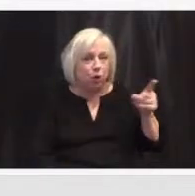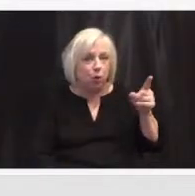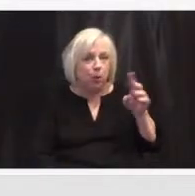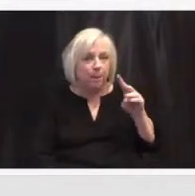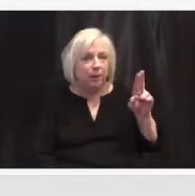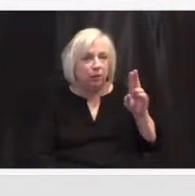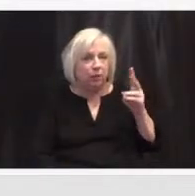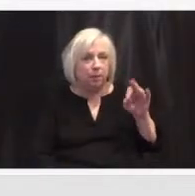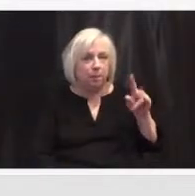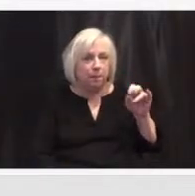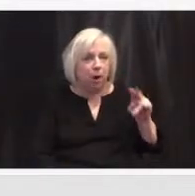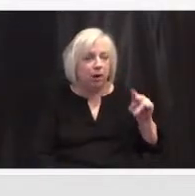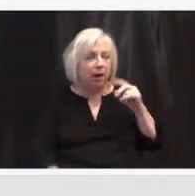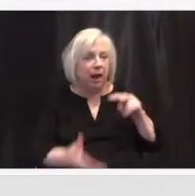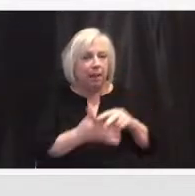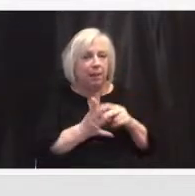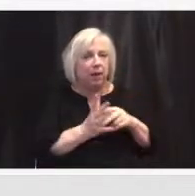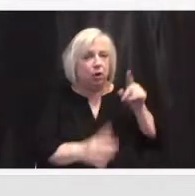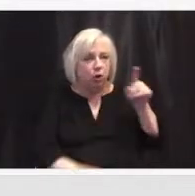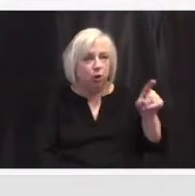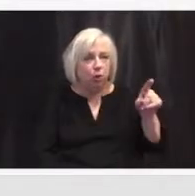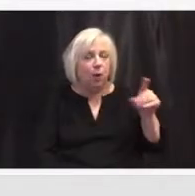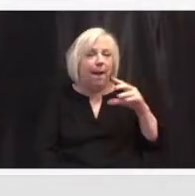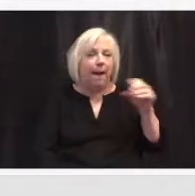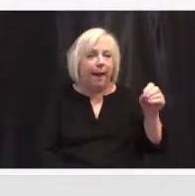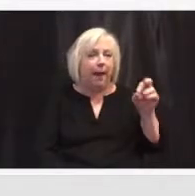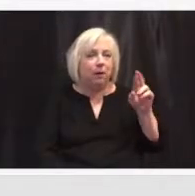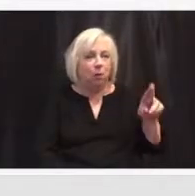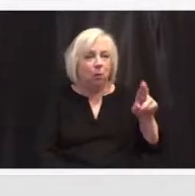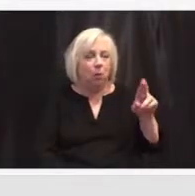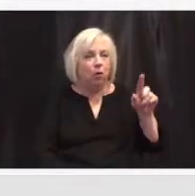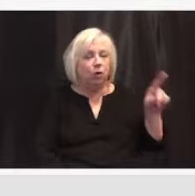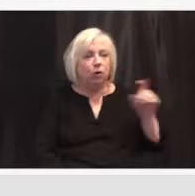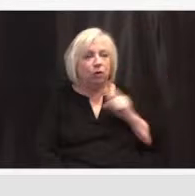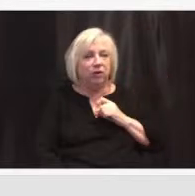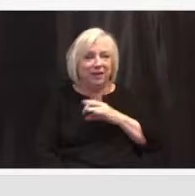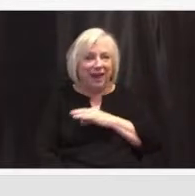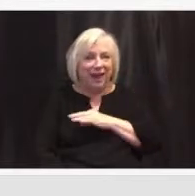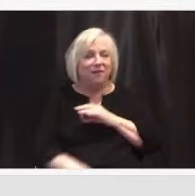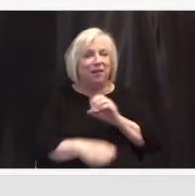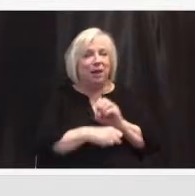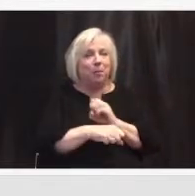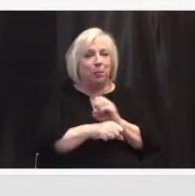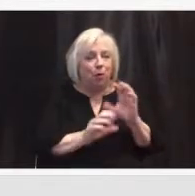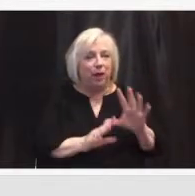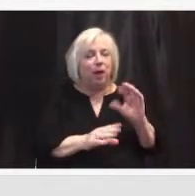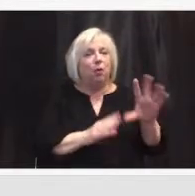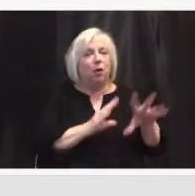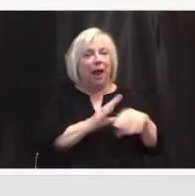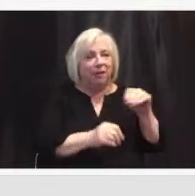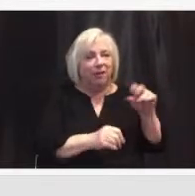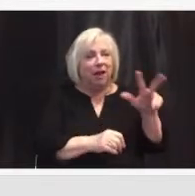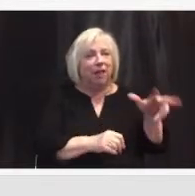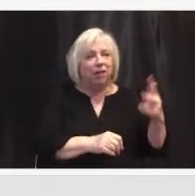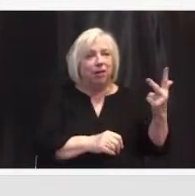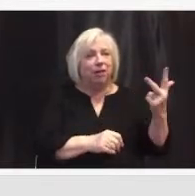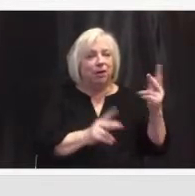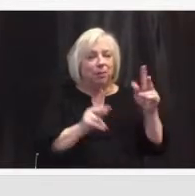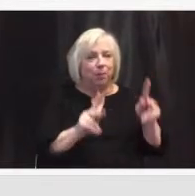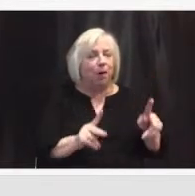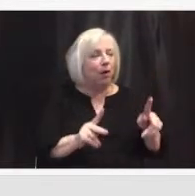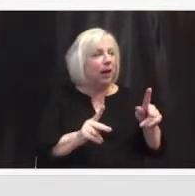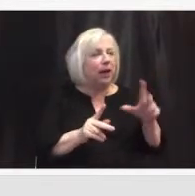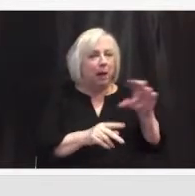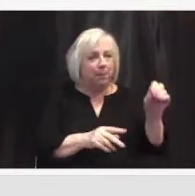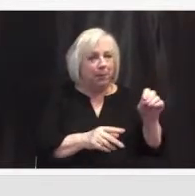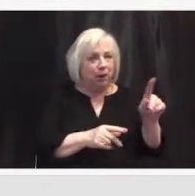I mean you and or any of your staff, any of your employees, or any other outside third-party management company that you